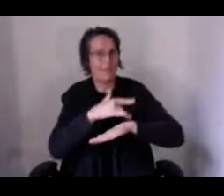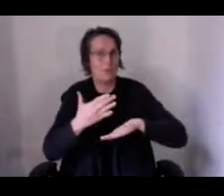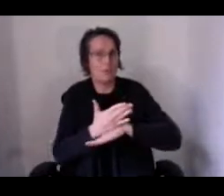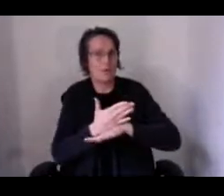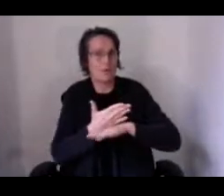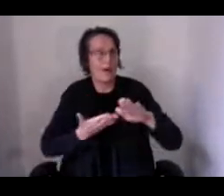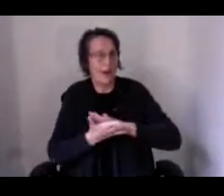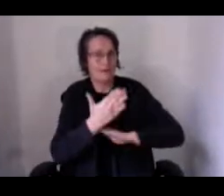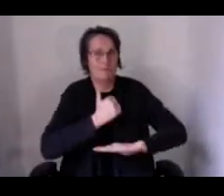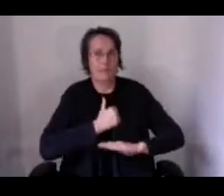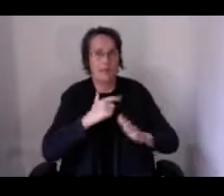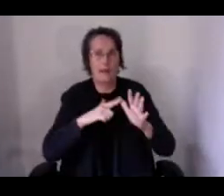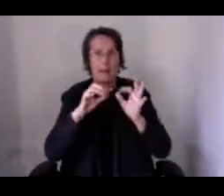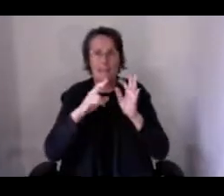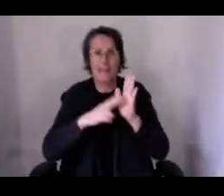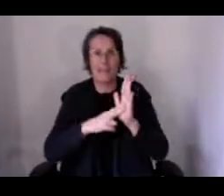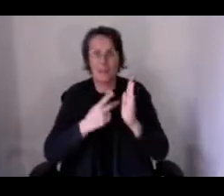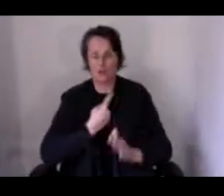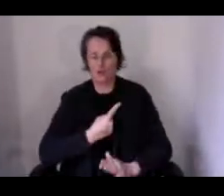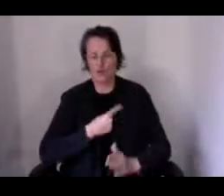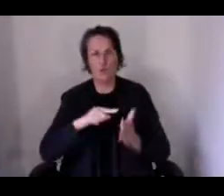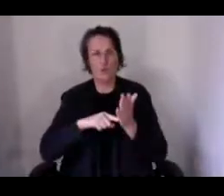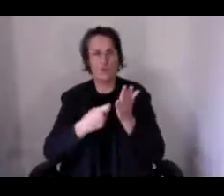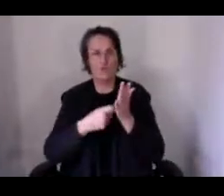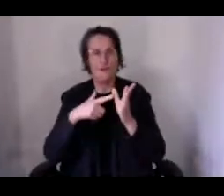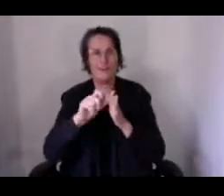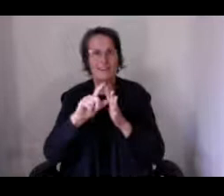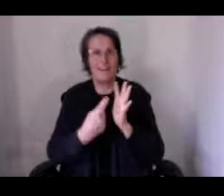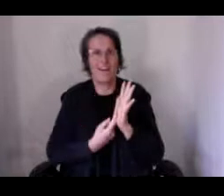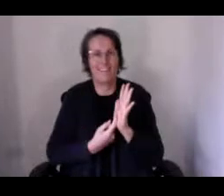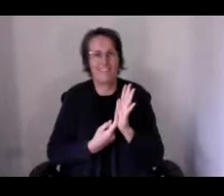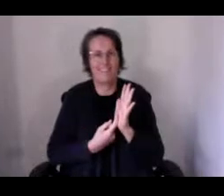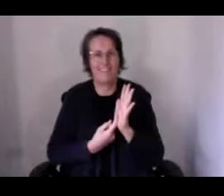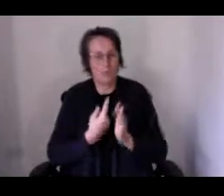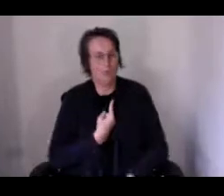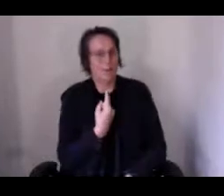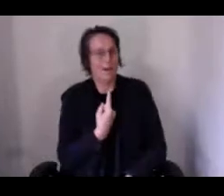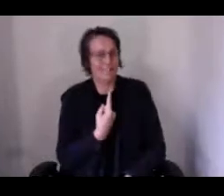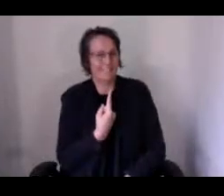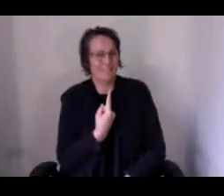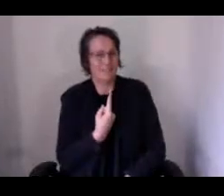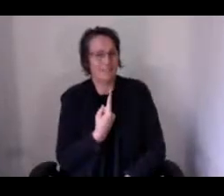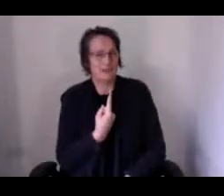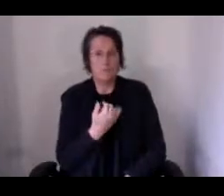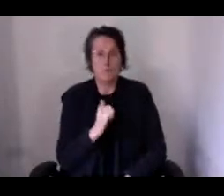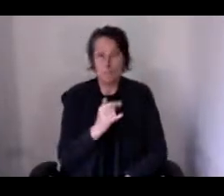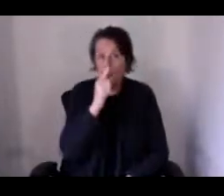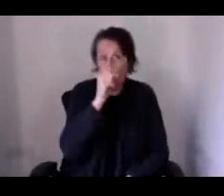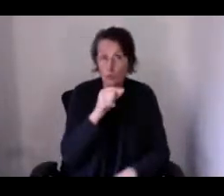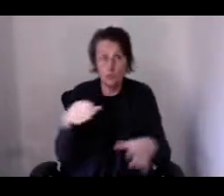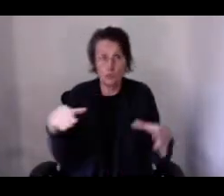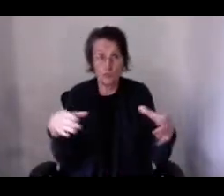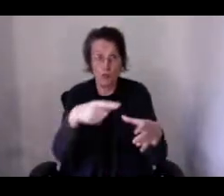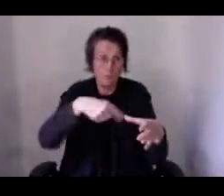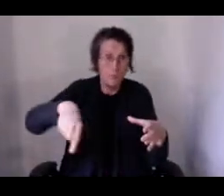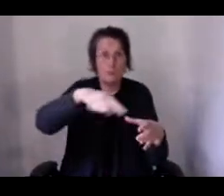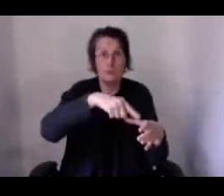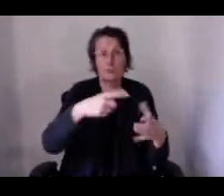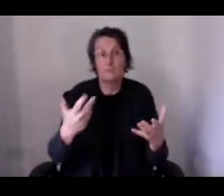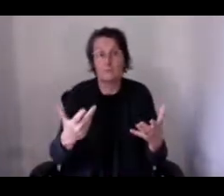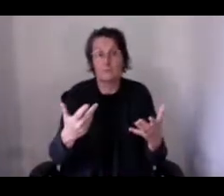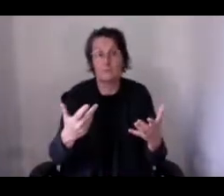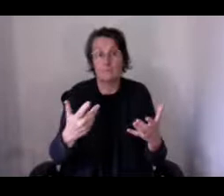So that's actually a sole trader one though. So I'm still an individual, but you might actually use that as an umbrella term for a group of